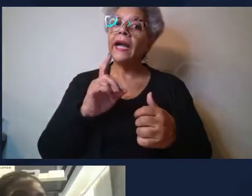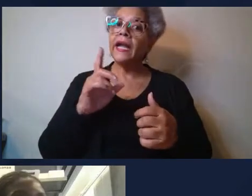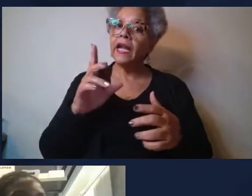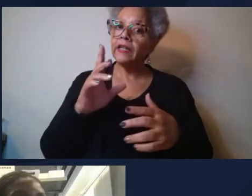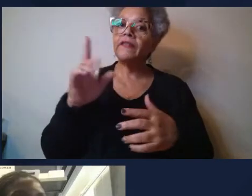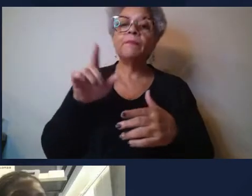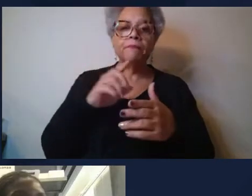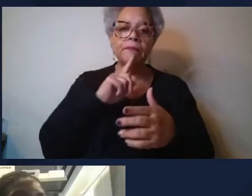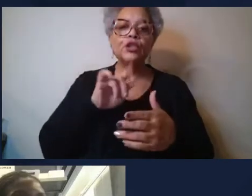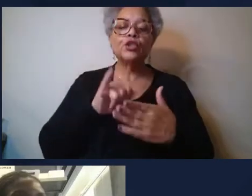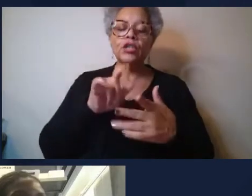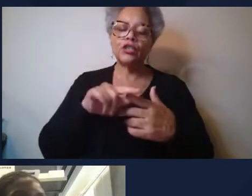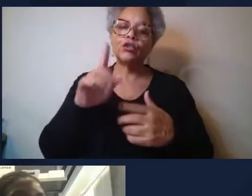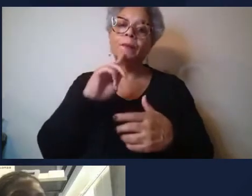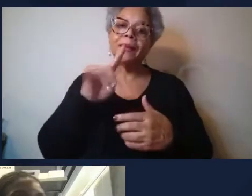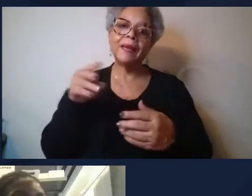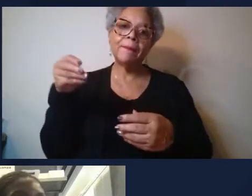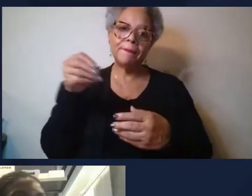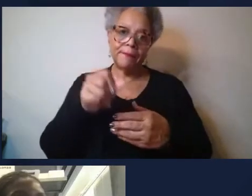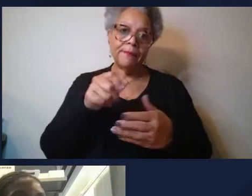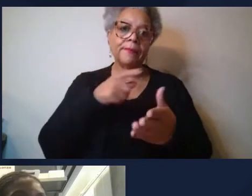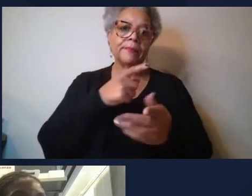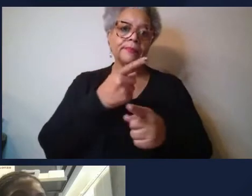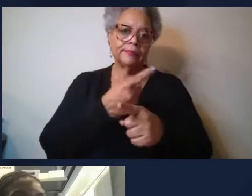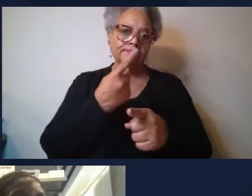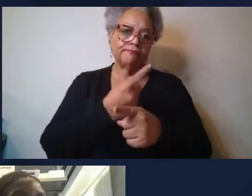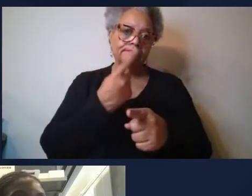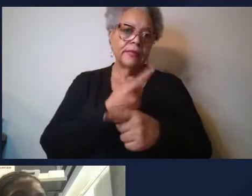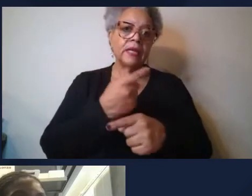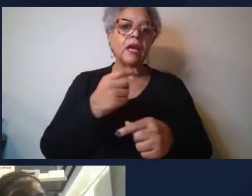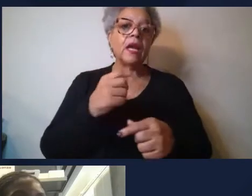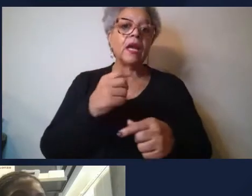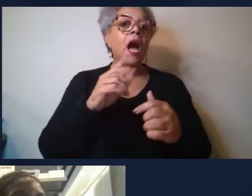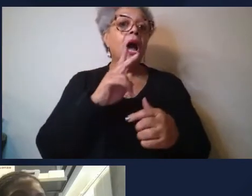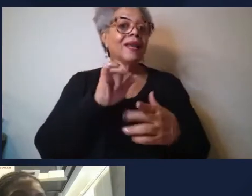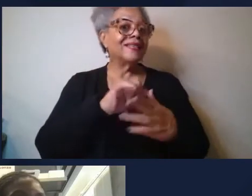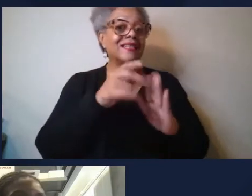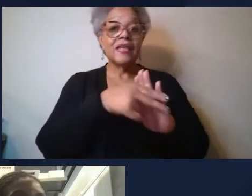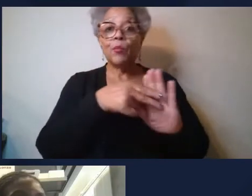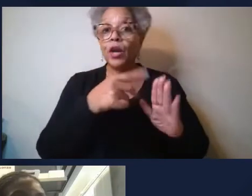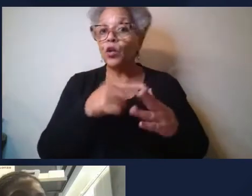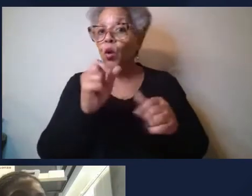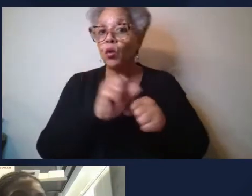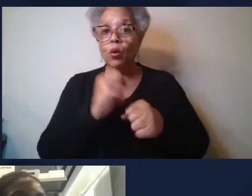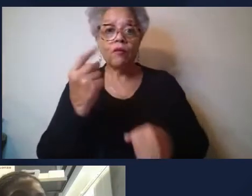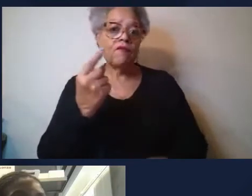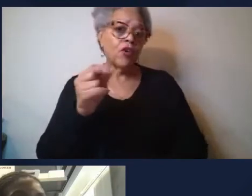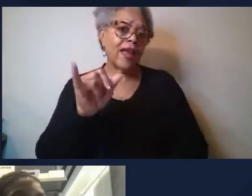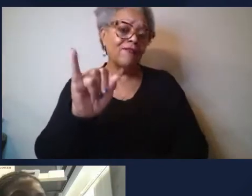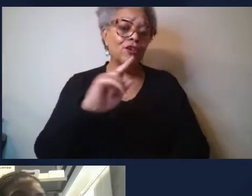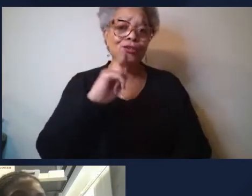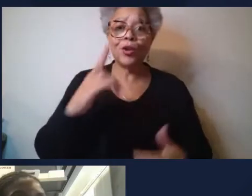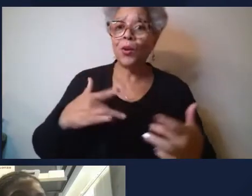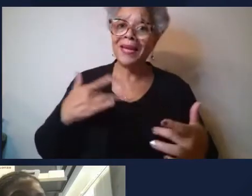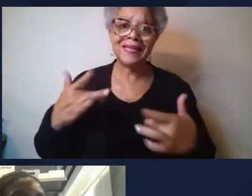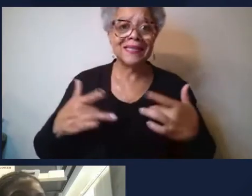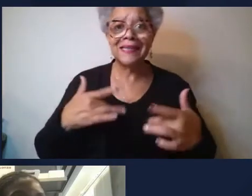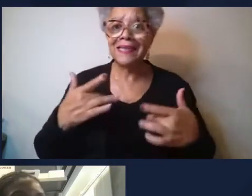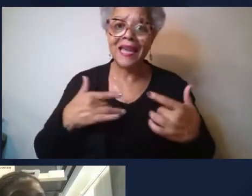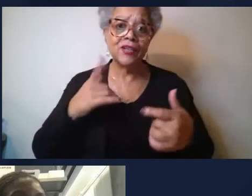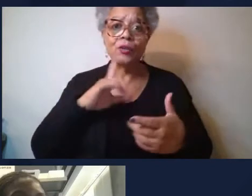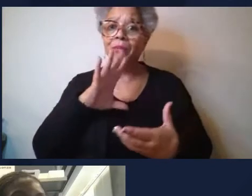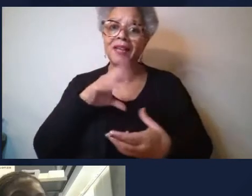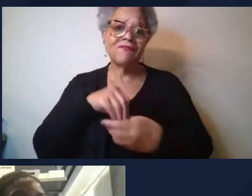compensated correctly, unless that's a brand that you wanted to work with forever and you're just so excited to be affiliated with